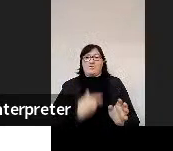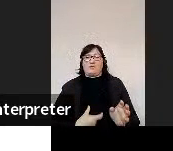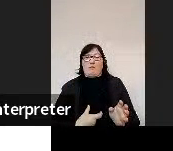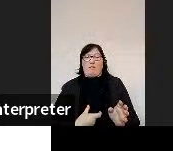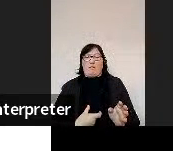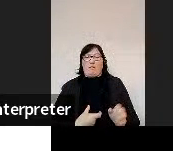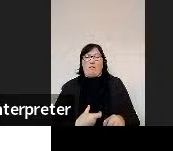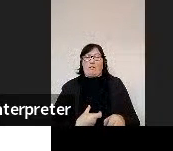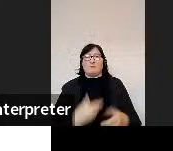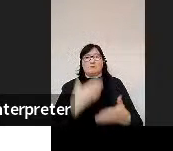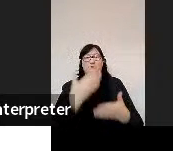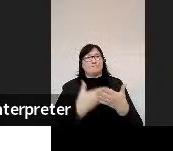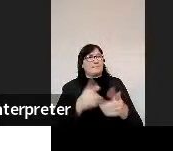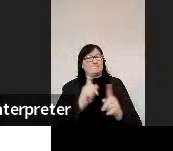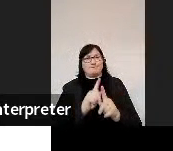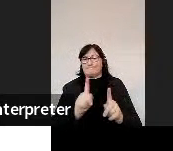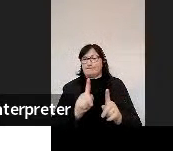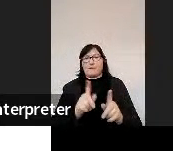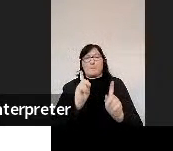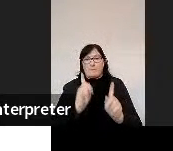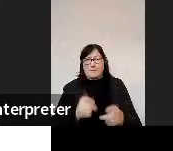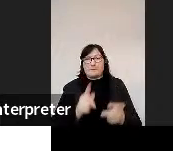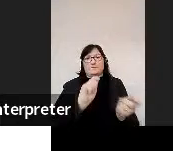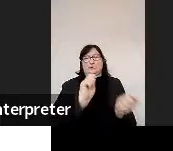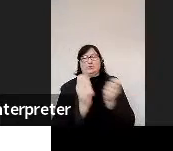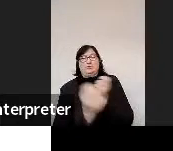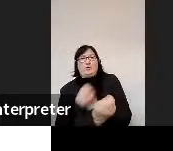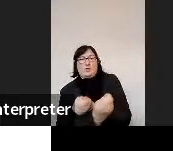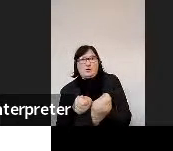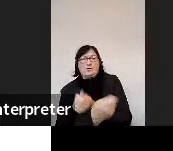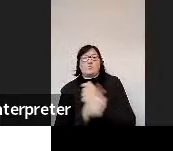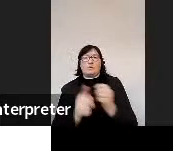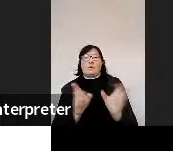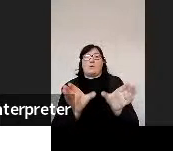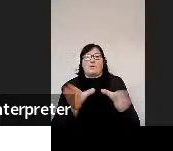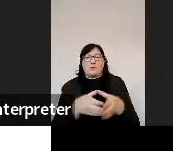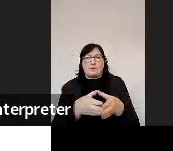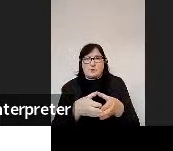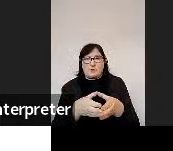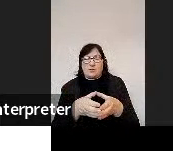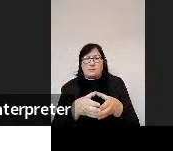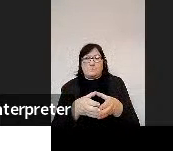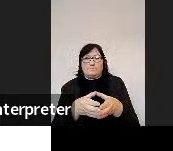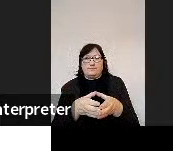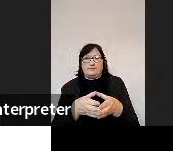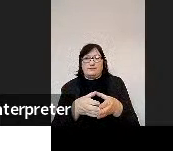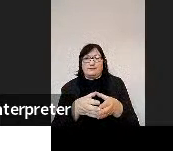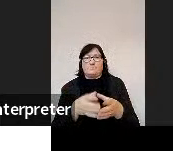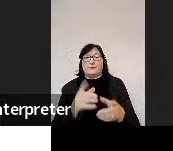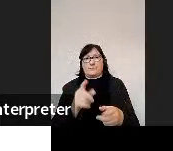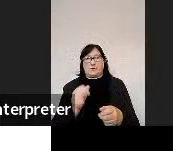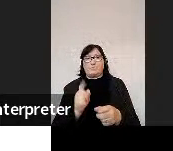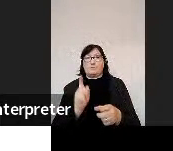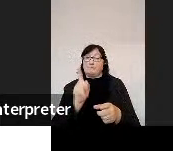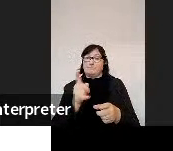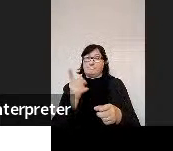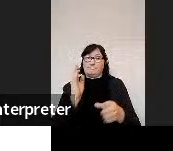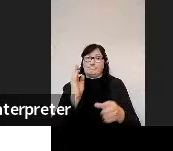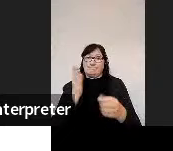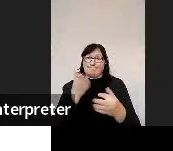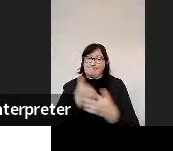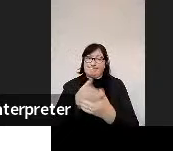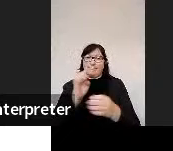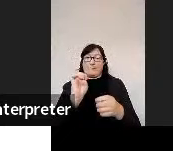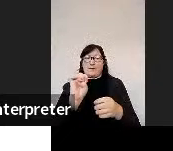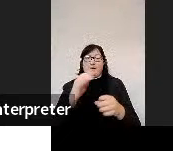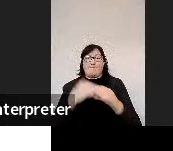to convert it to an organization profile first. And how you do that is, once you've logged onto e-filing, you would click on the home